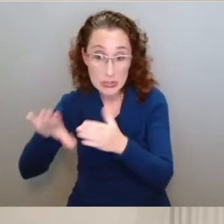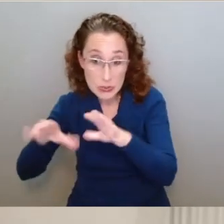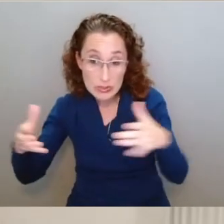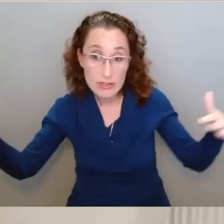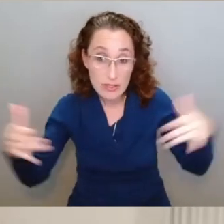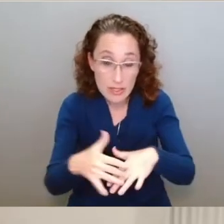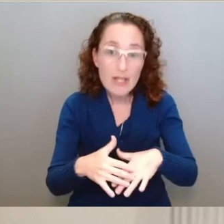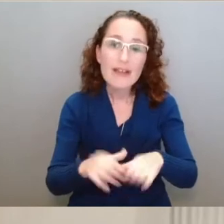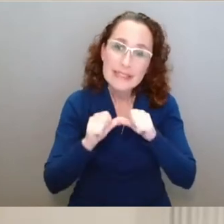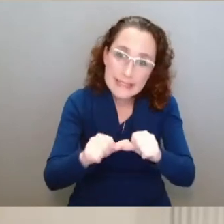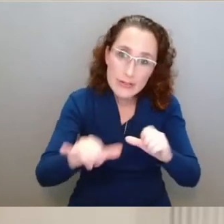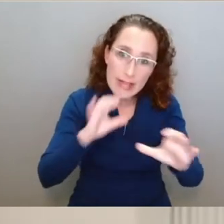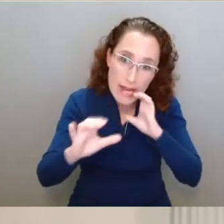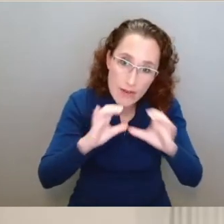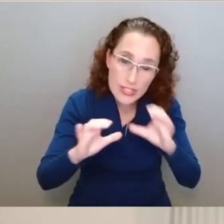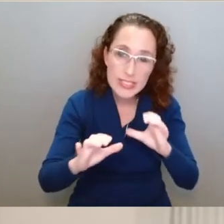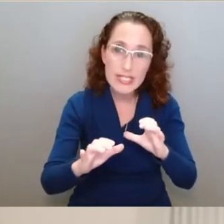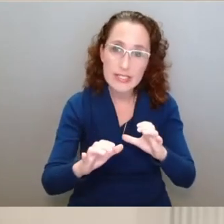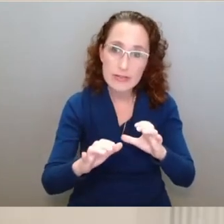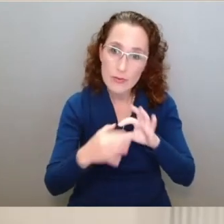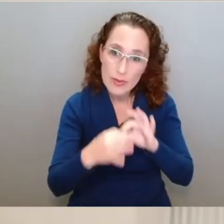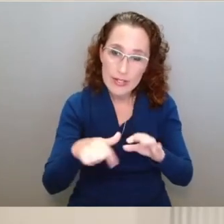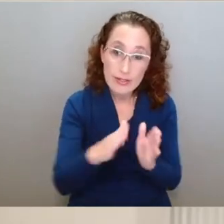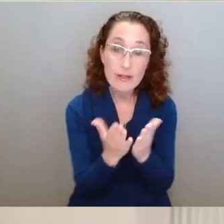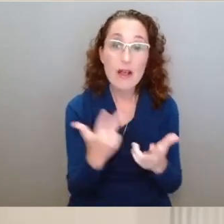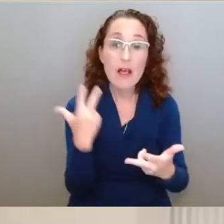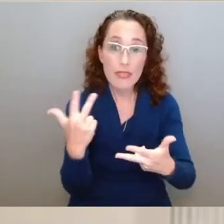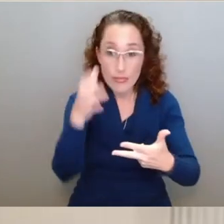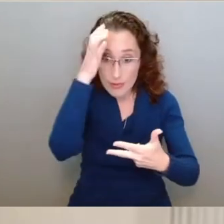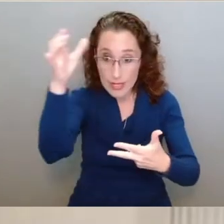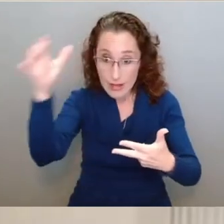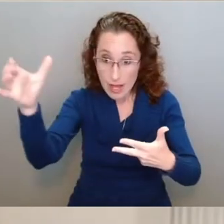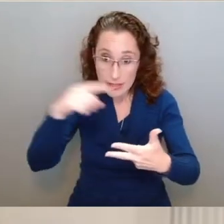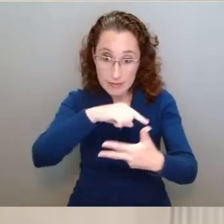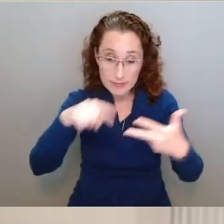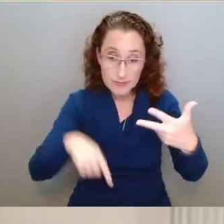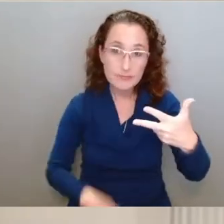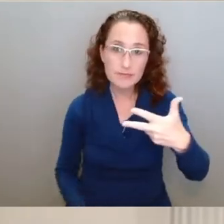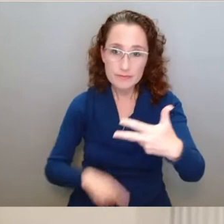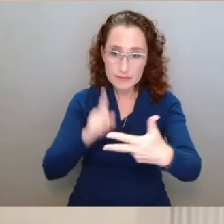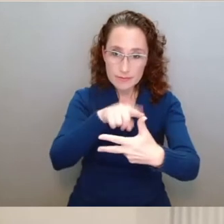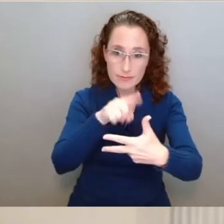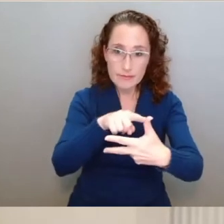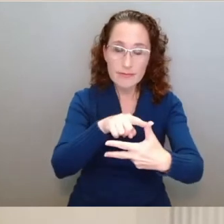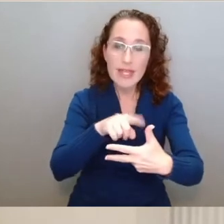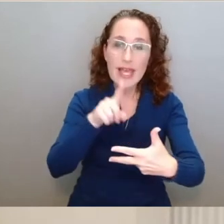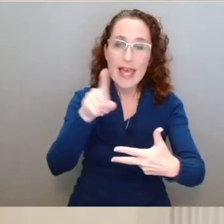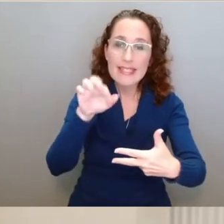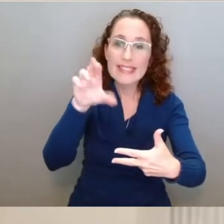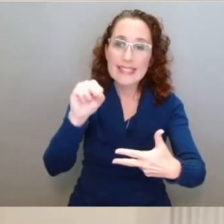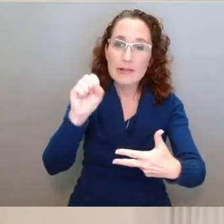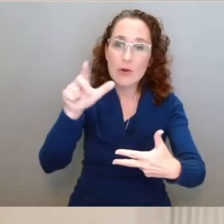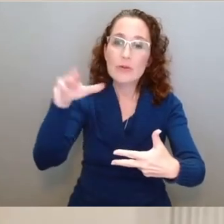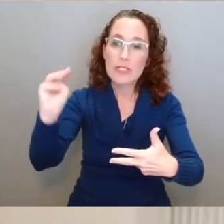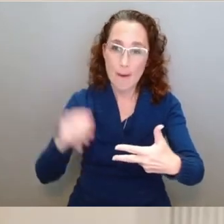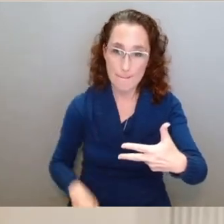The Sum of Us going. And it's really been about these three core concepts. The first is the idea of the zero sum, that